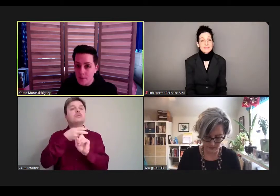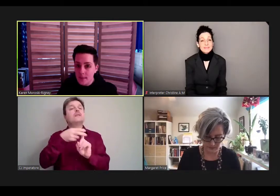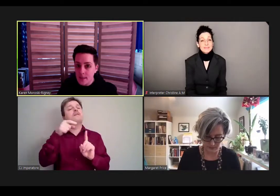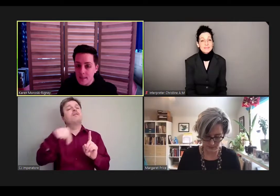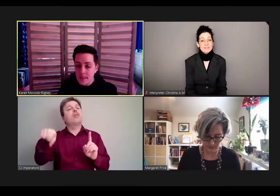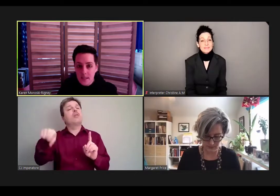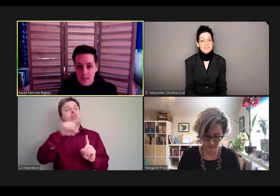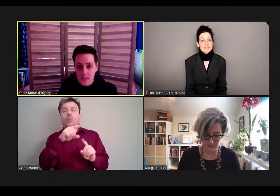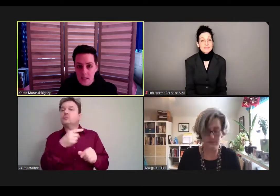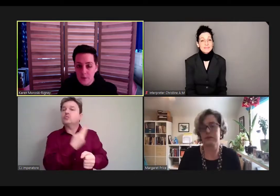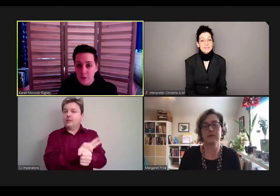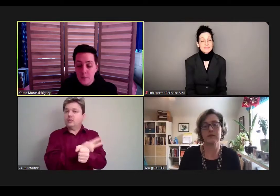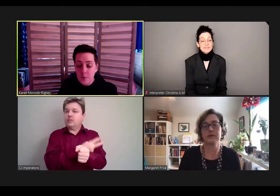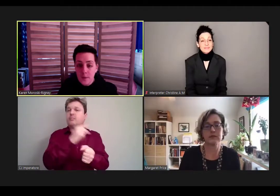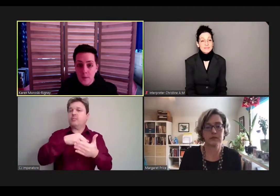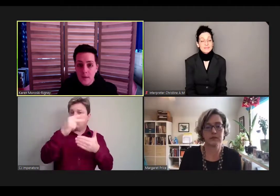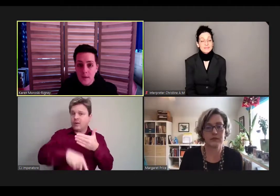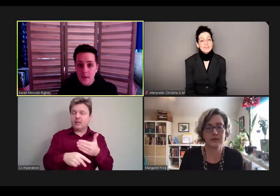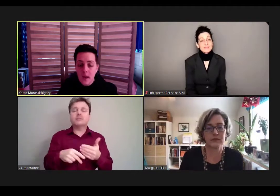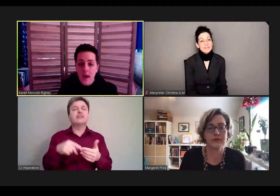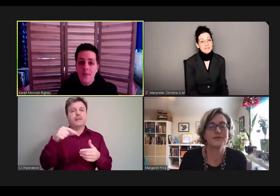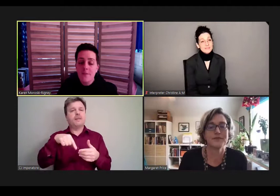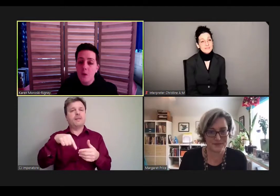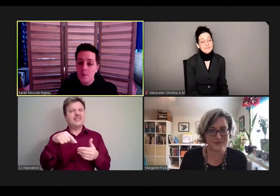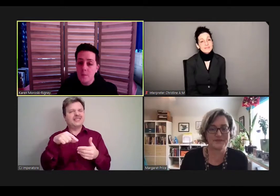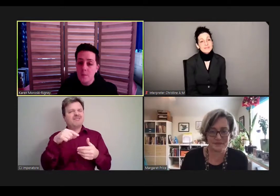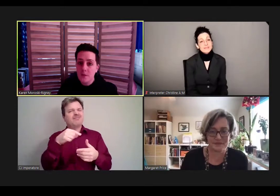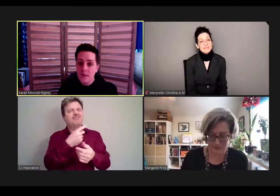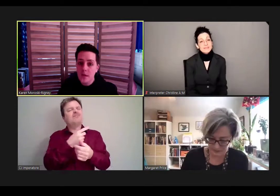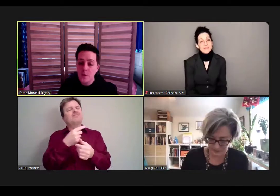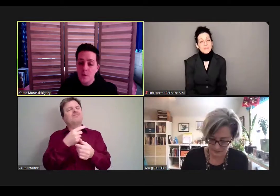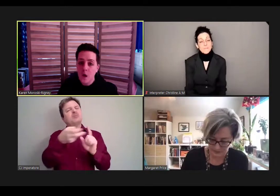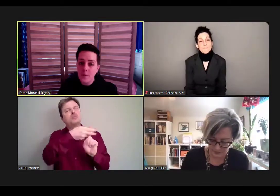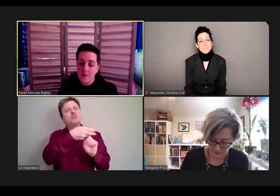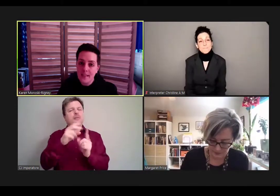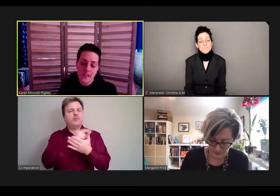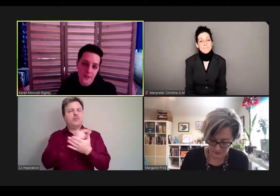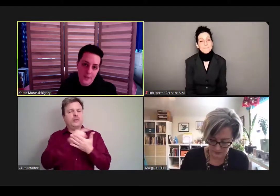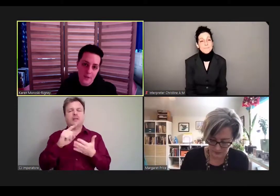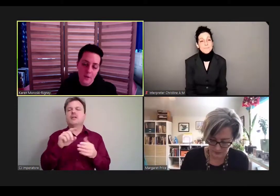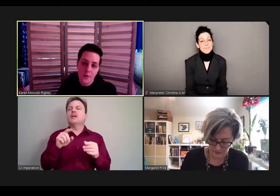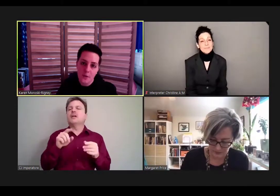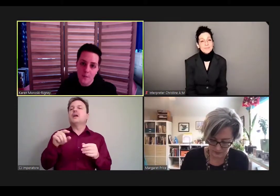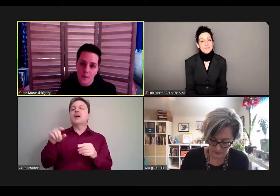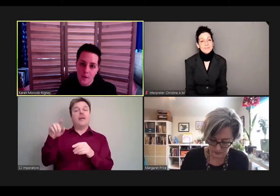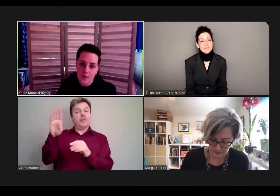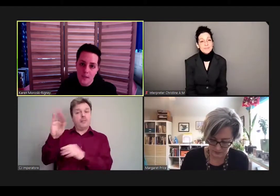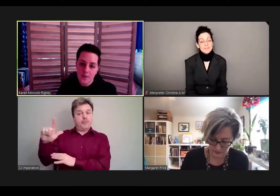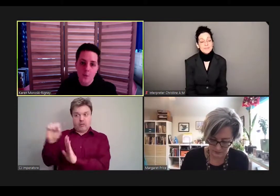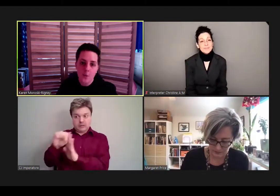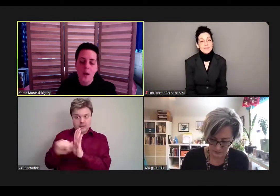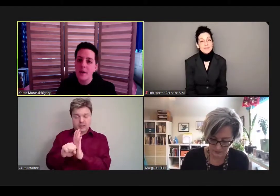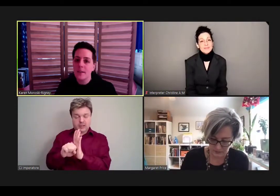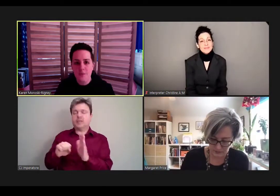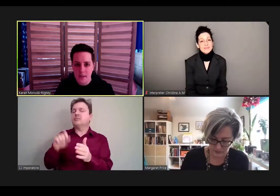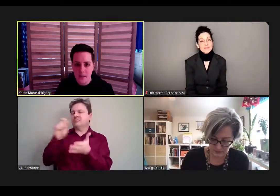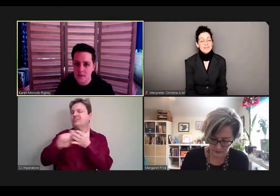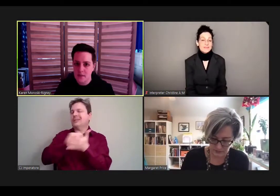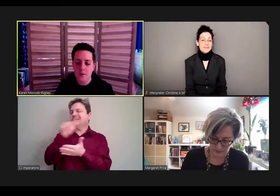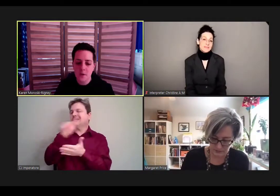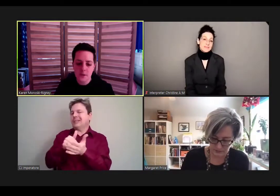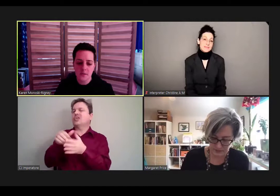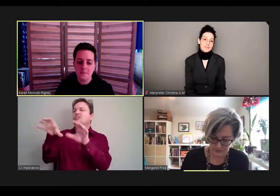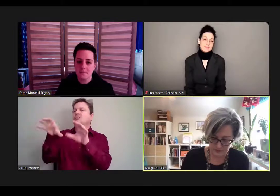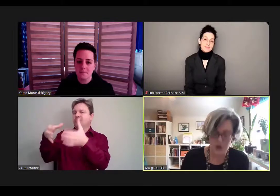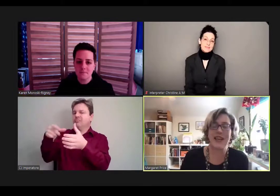might be attending since this is recruitment week. And the folks from Ball State will all be Writing Center consultants from Ball State. So primarily Writing Center